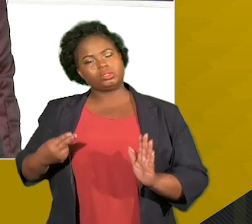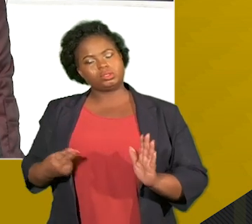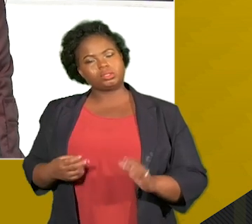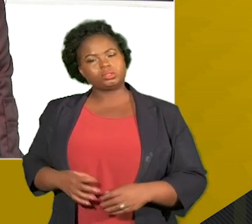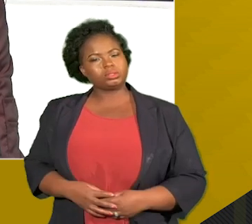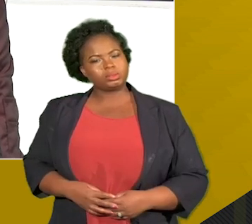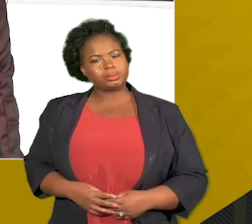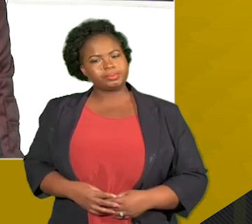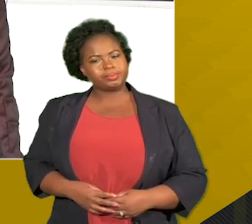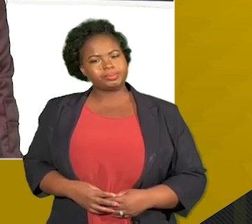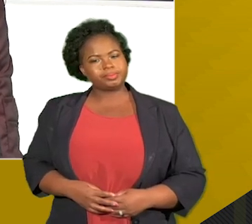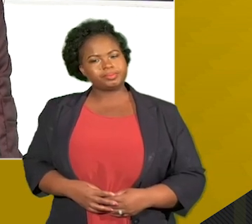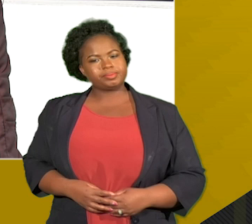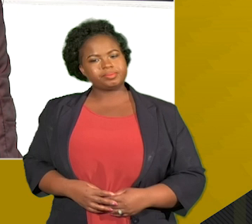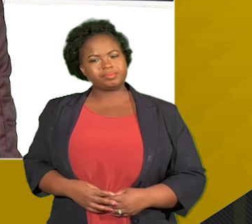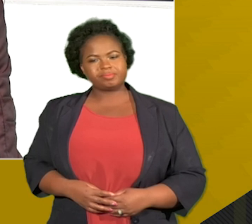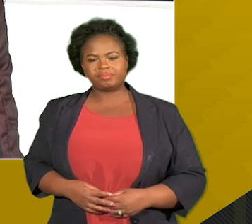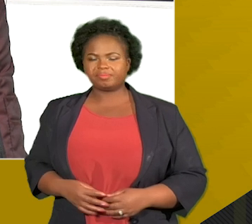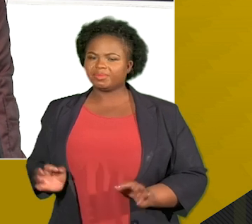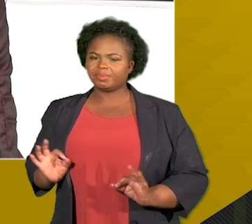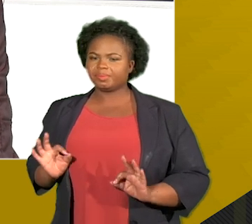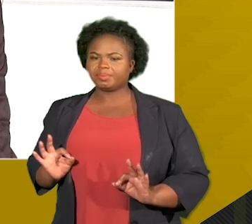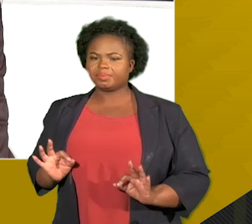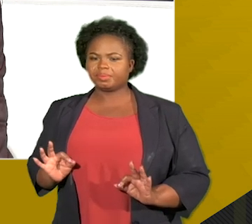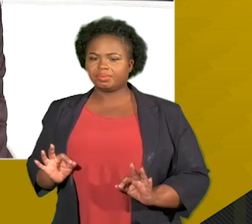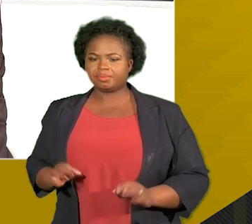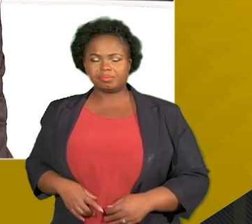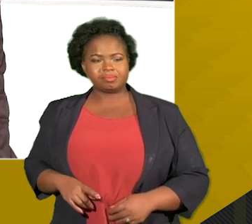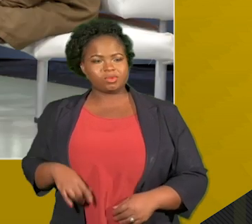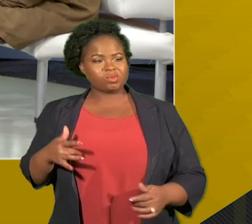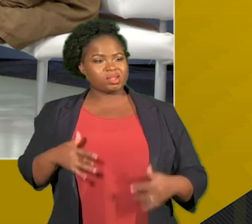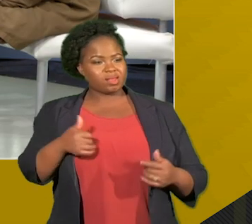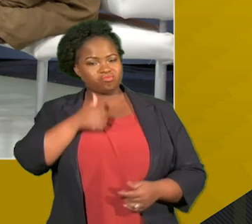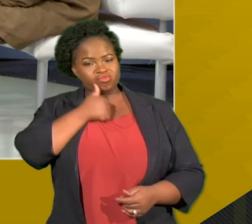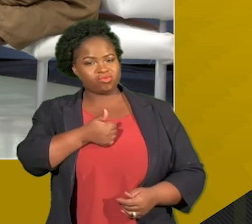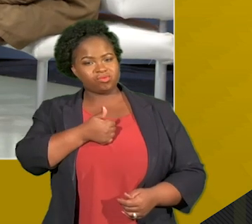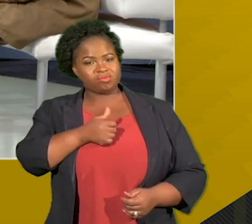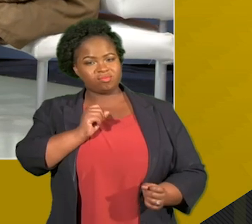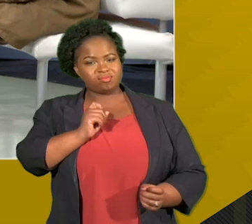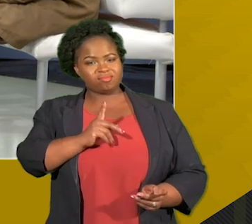on. I can say I cannot swan a sofa. Another challenge, open up now. Tiwena, cheesy.